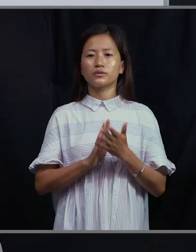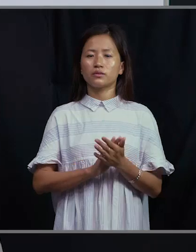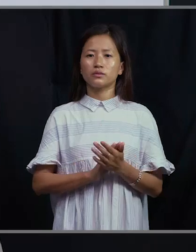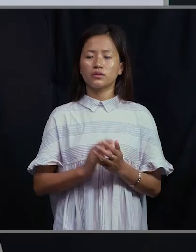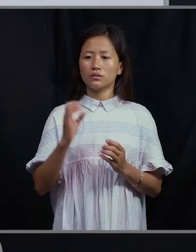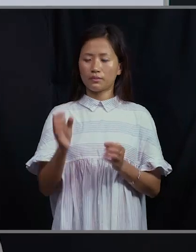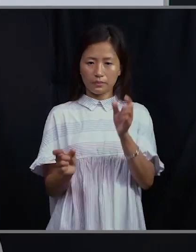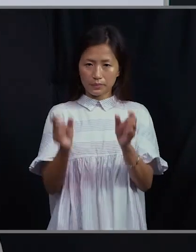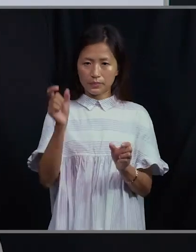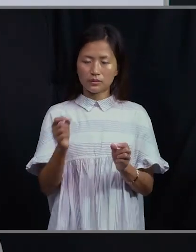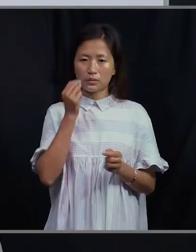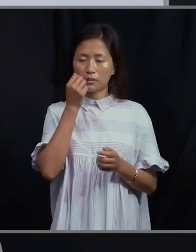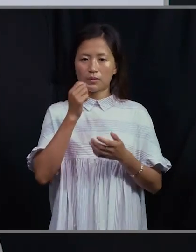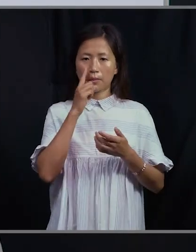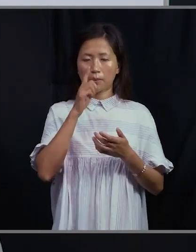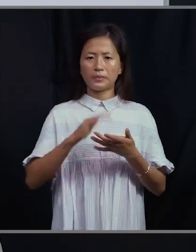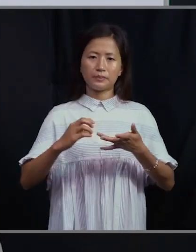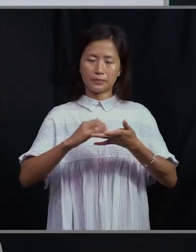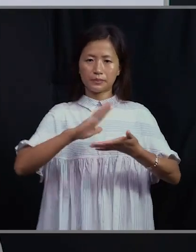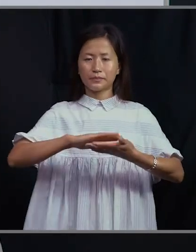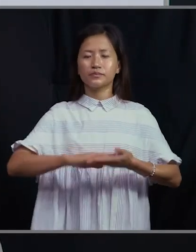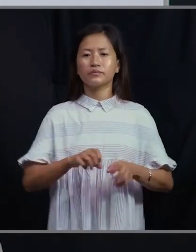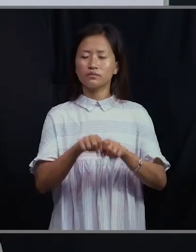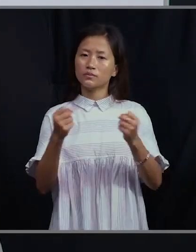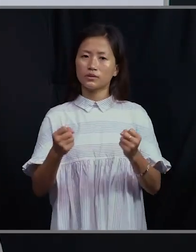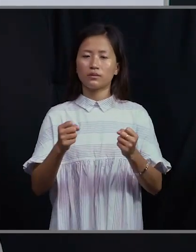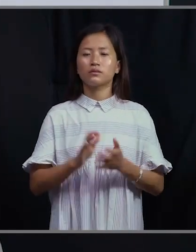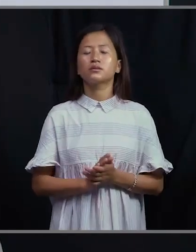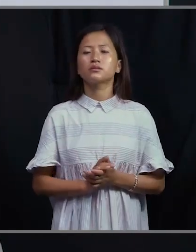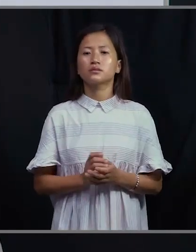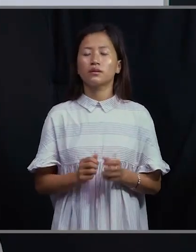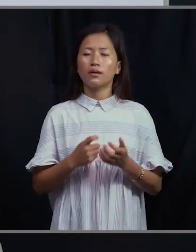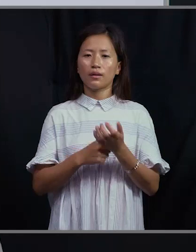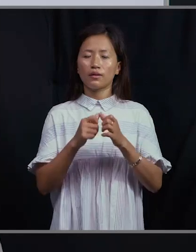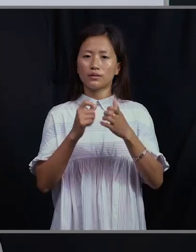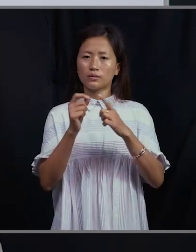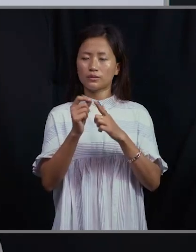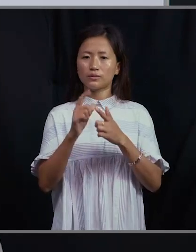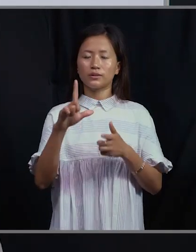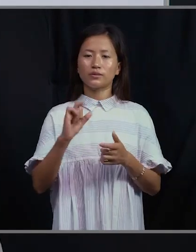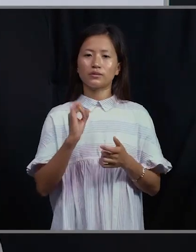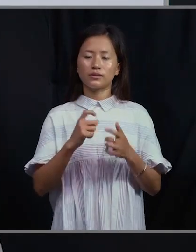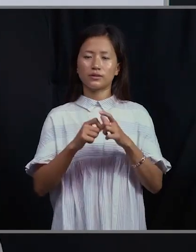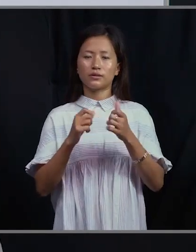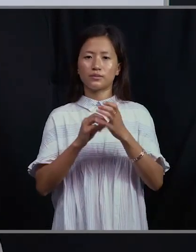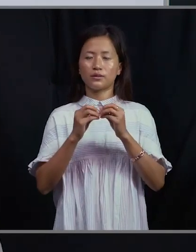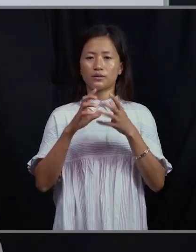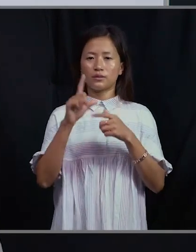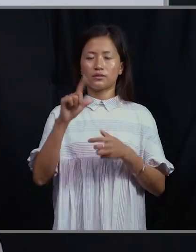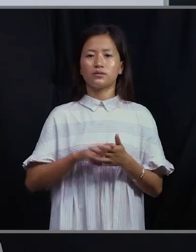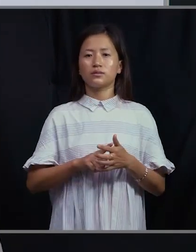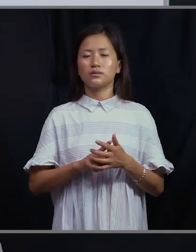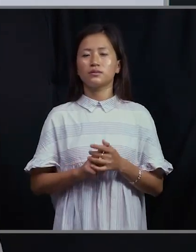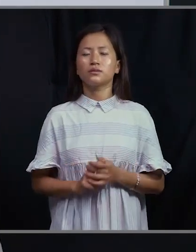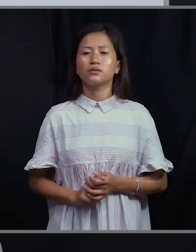compatible with each other after they get married. Okay, divorce is also applicable. Okay, among the couples. Sorry, between the couples